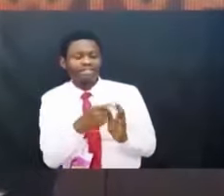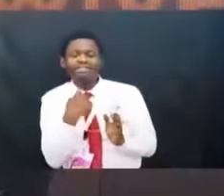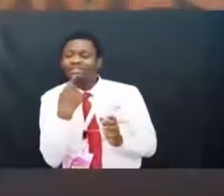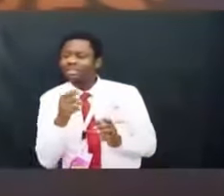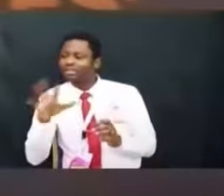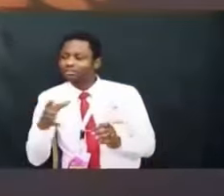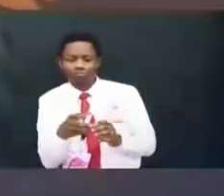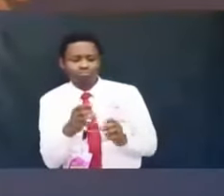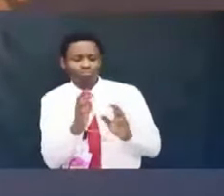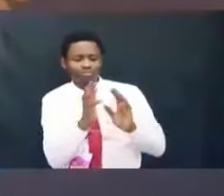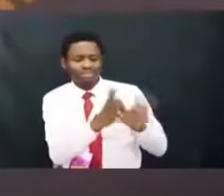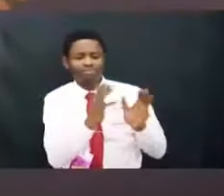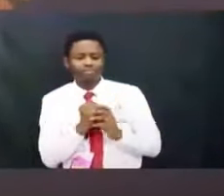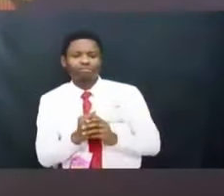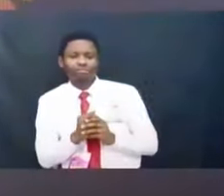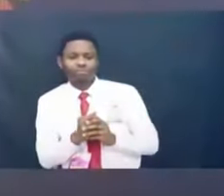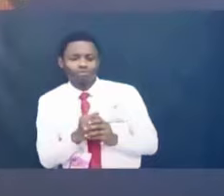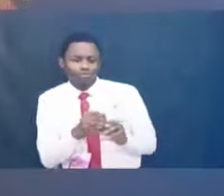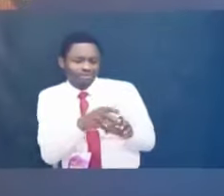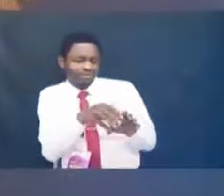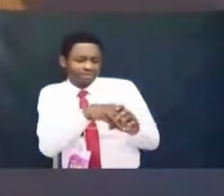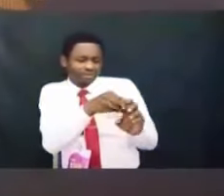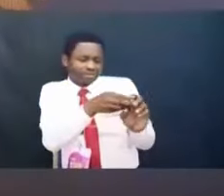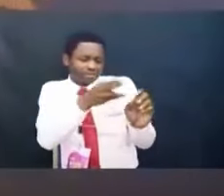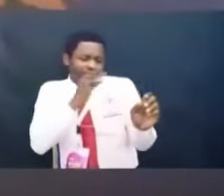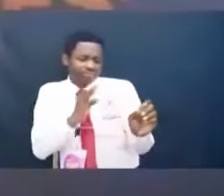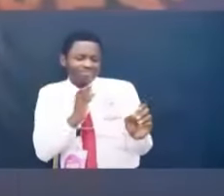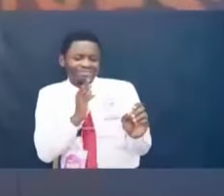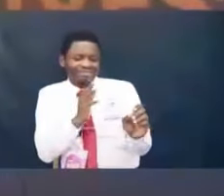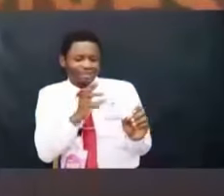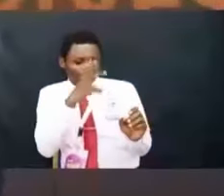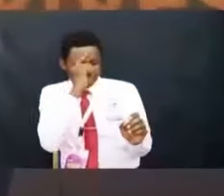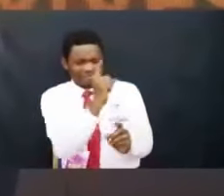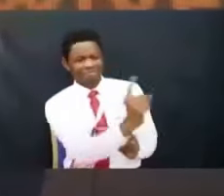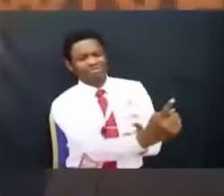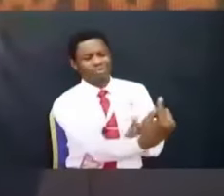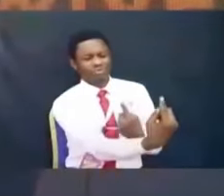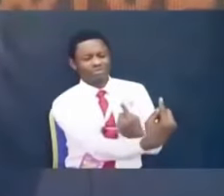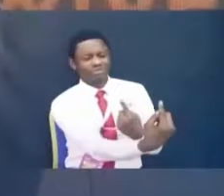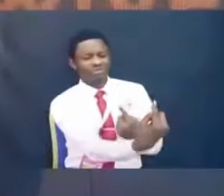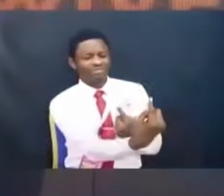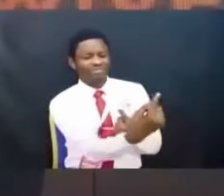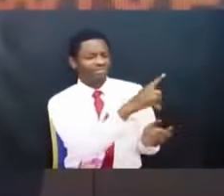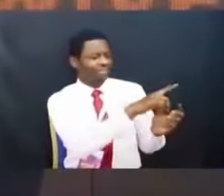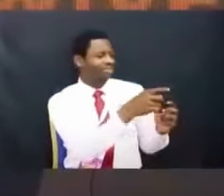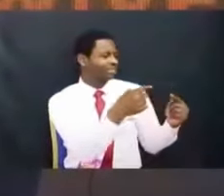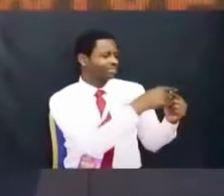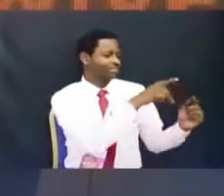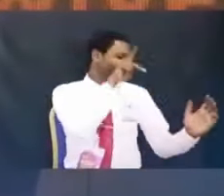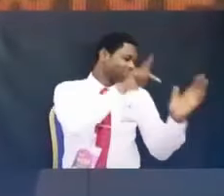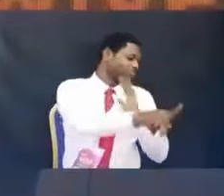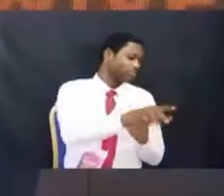him. So they withdrew from him, and Uriah was killed. Don't withdraw from us.